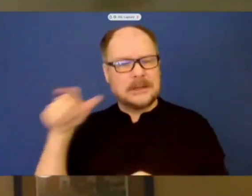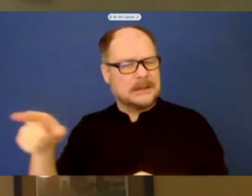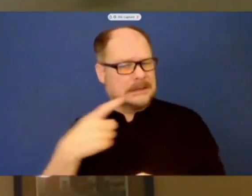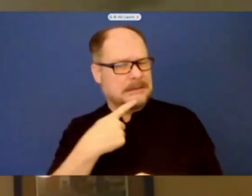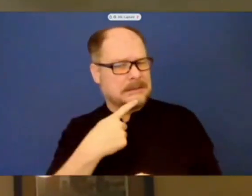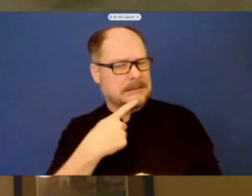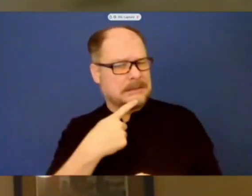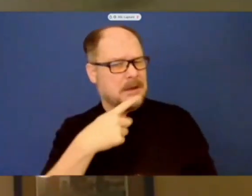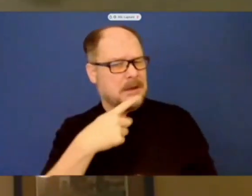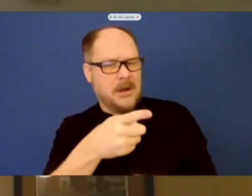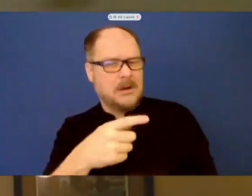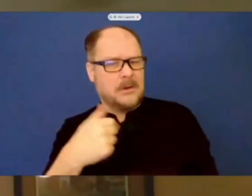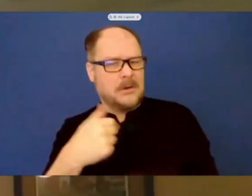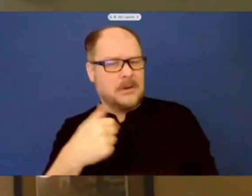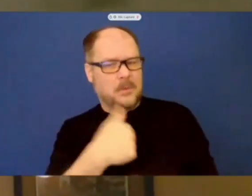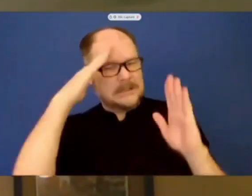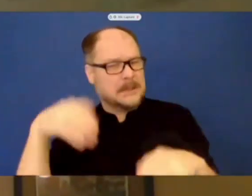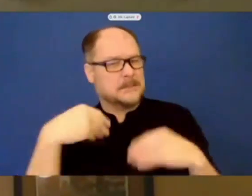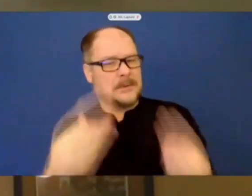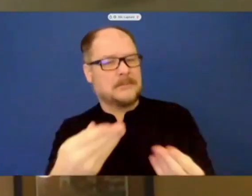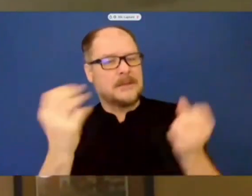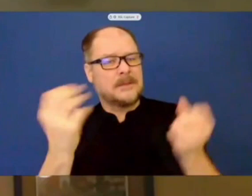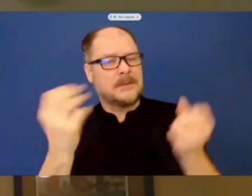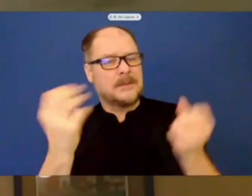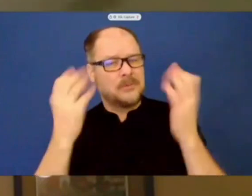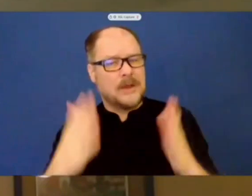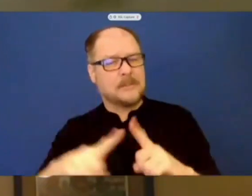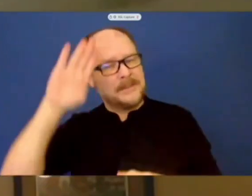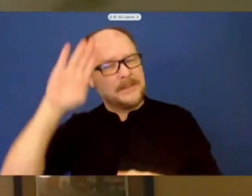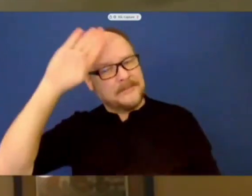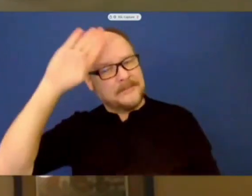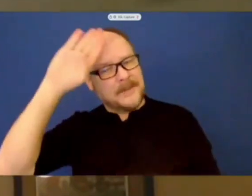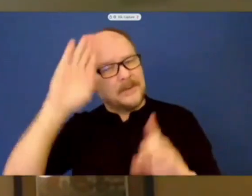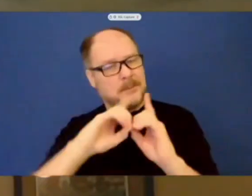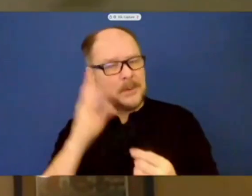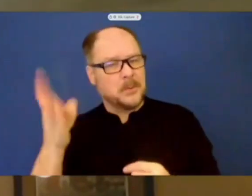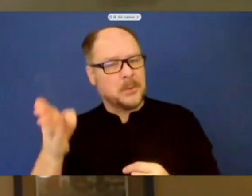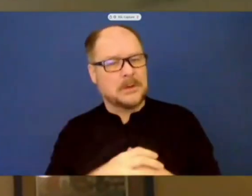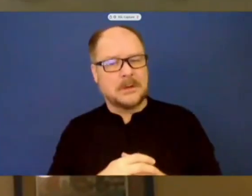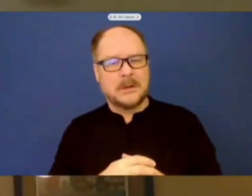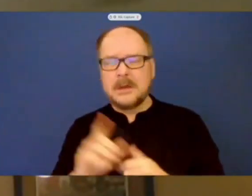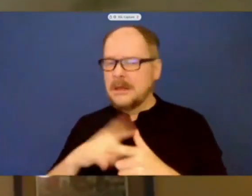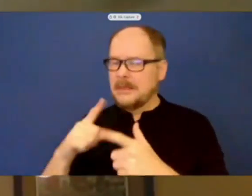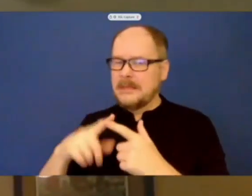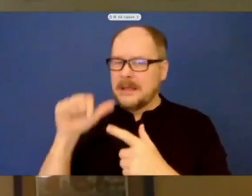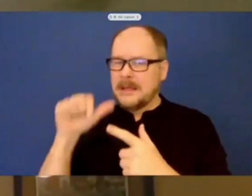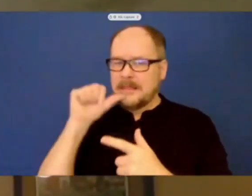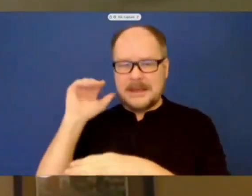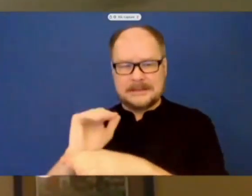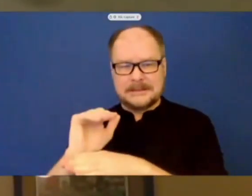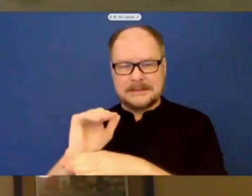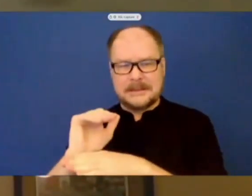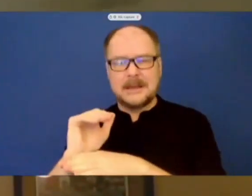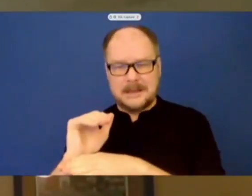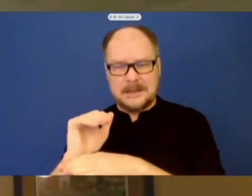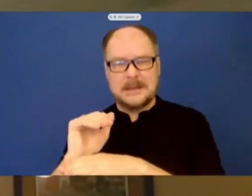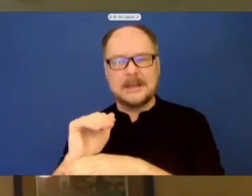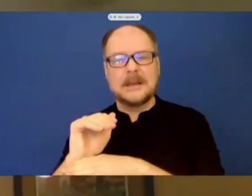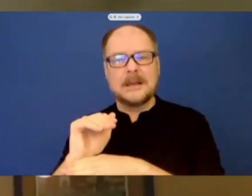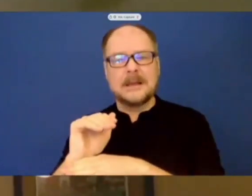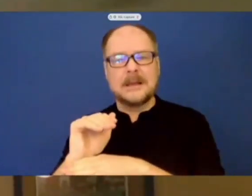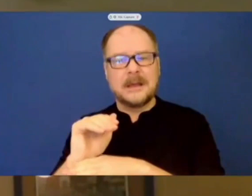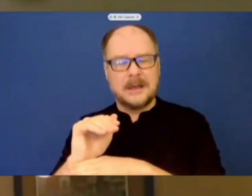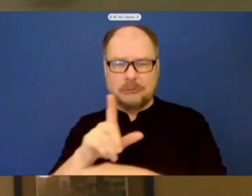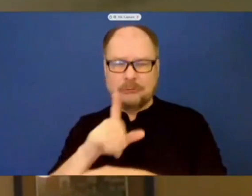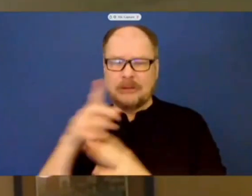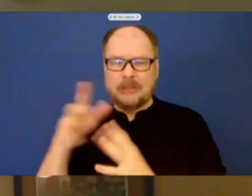bus drivers, but we're going to have the fire department do it." And then last night it got pretty sideways when the fire